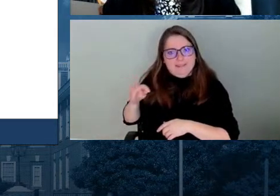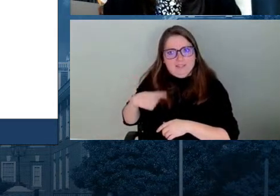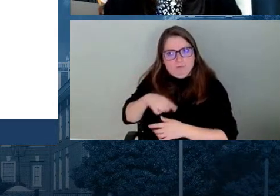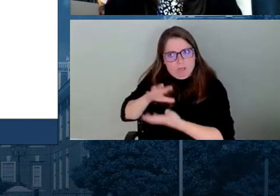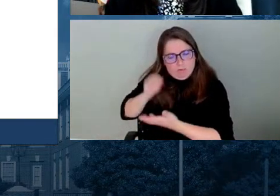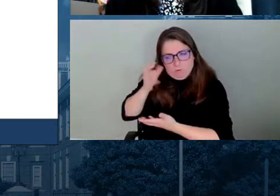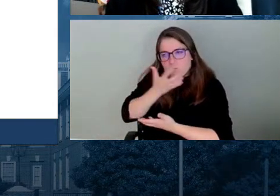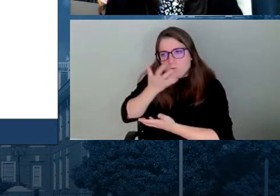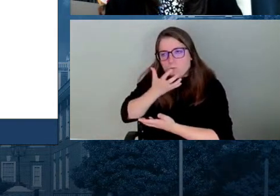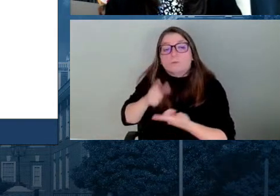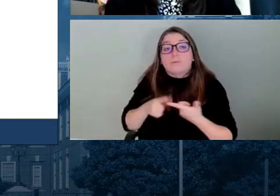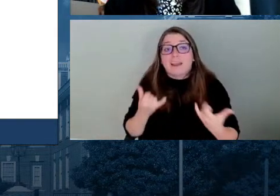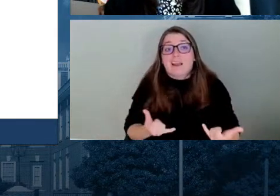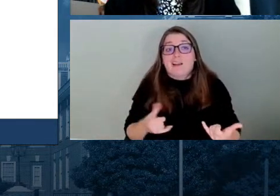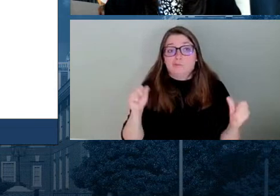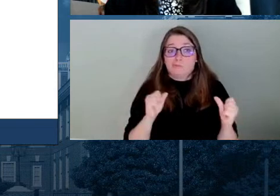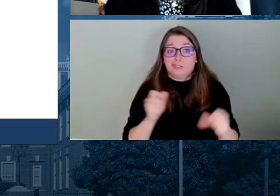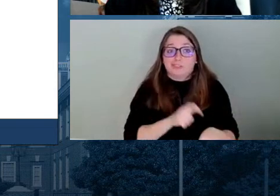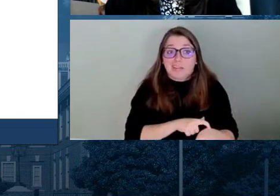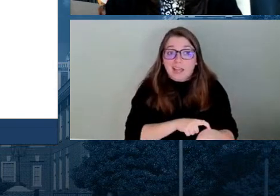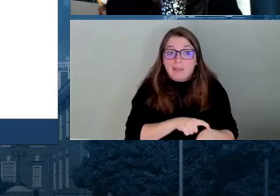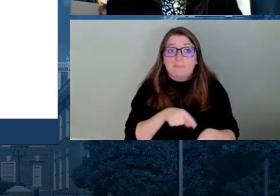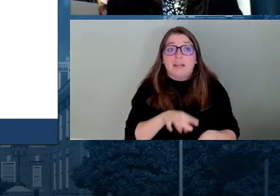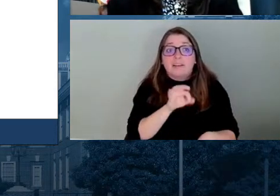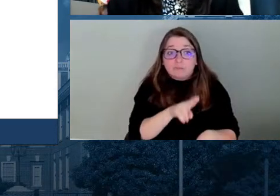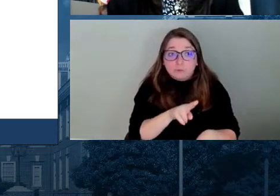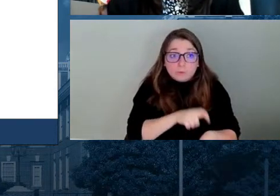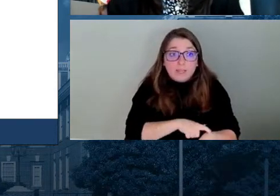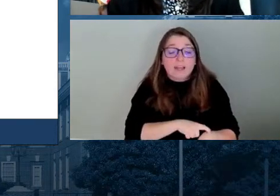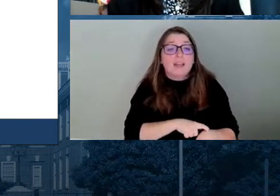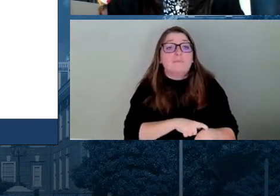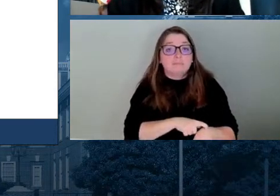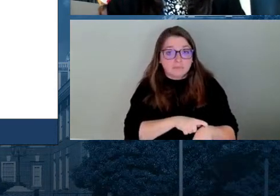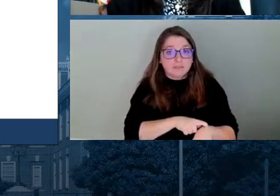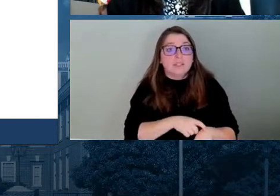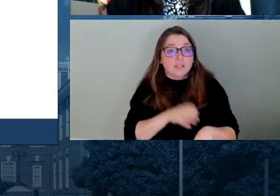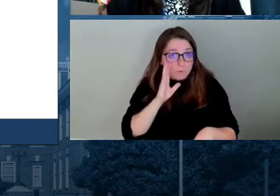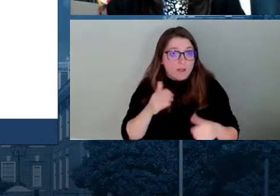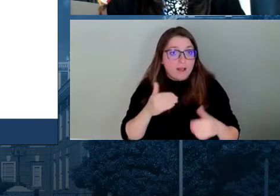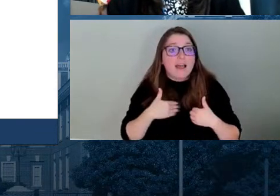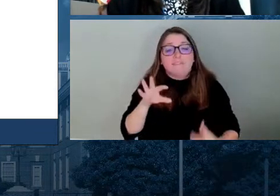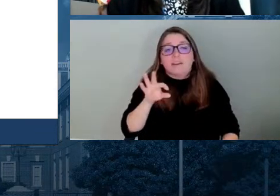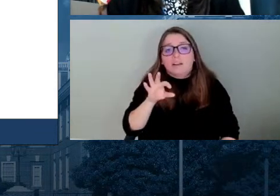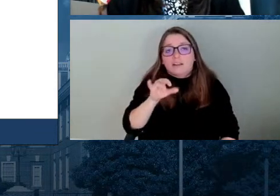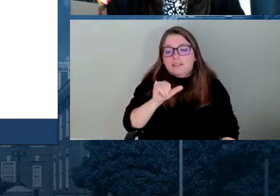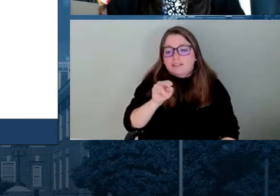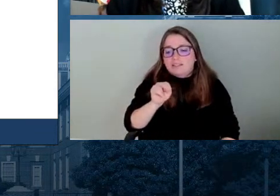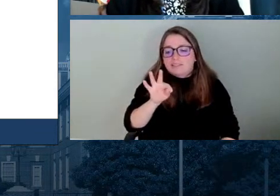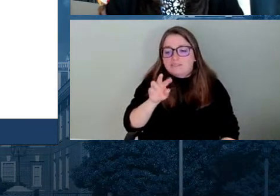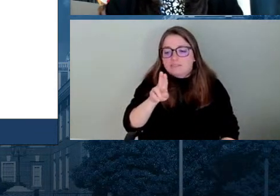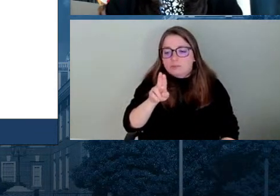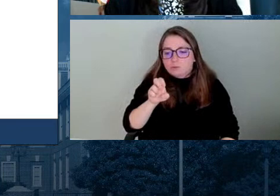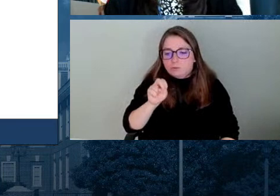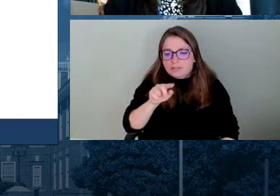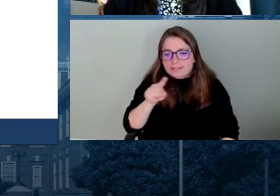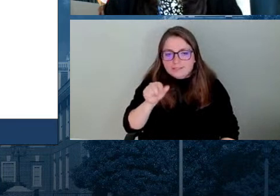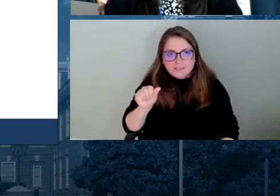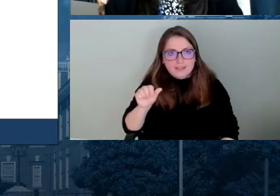first winter season and flu season that there will be an influenza dashboard. So if you go to